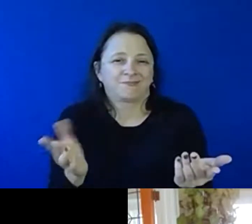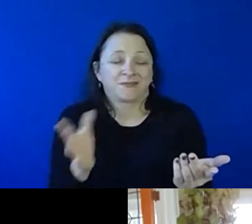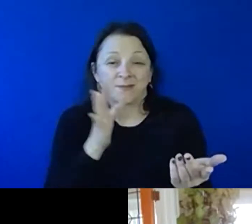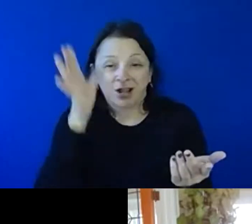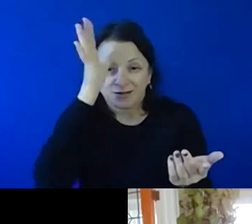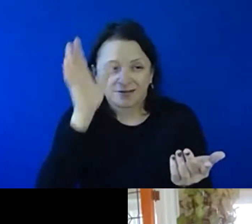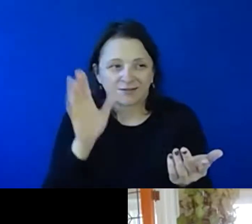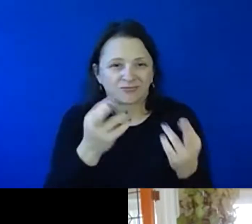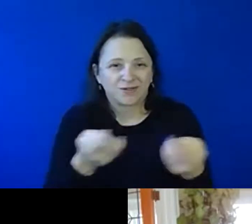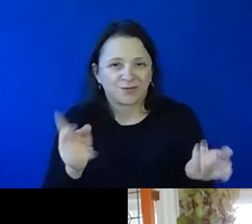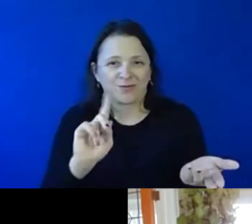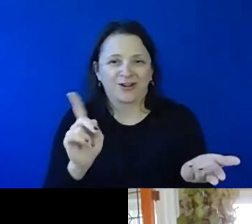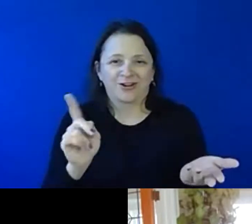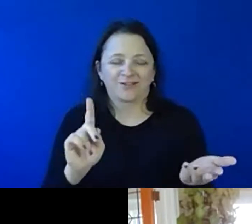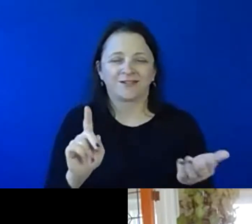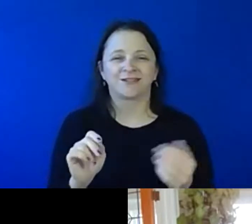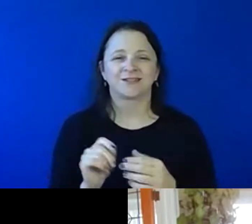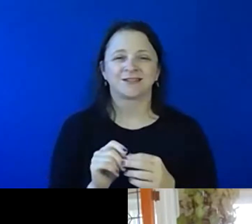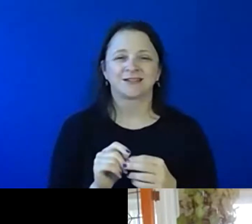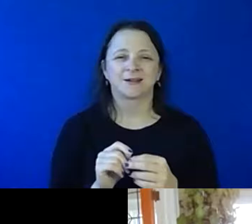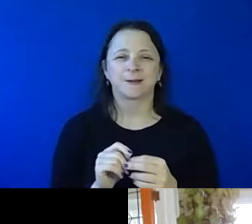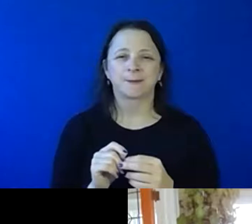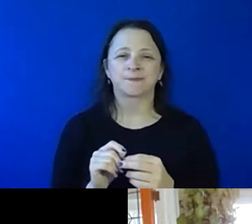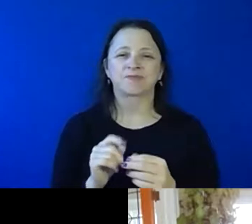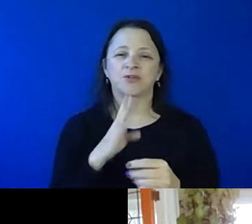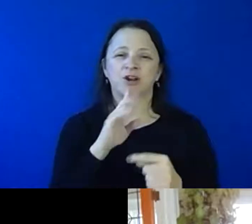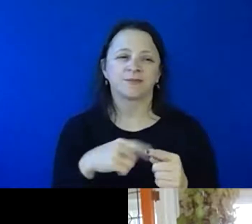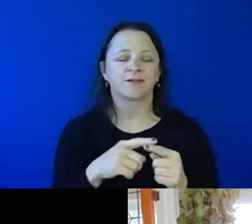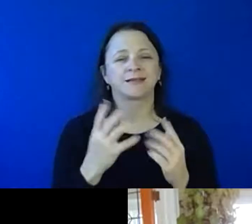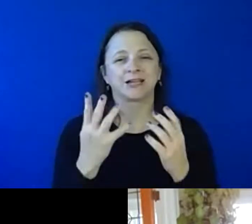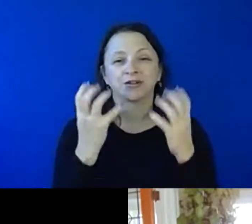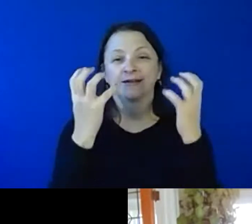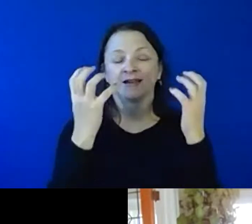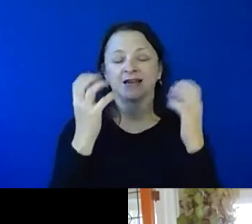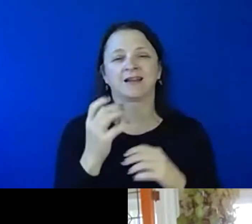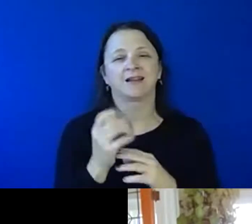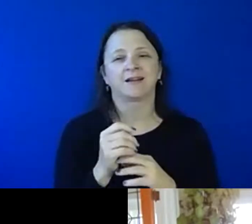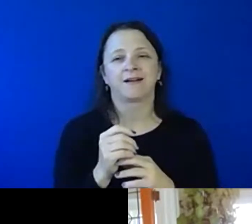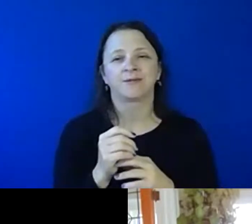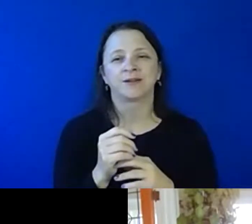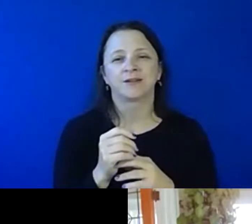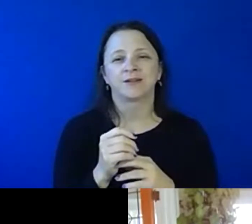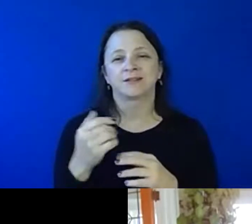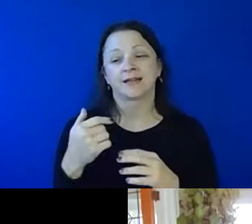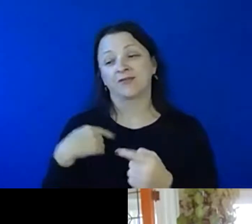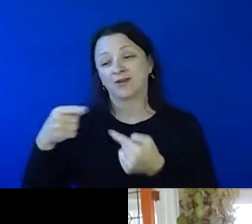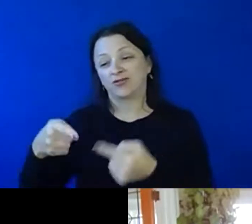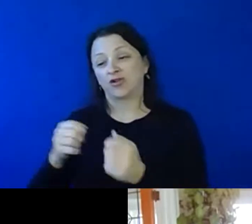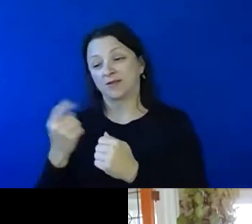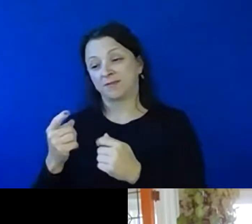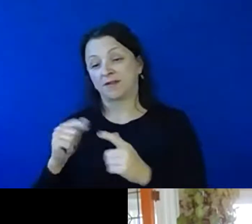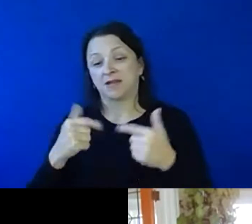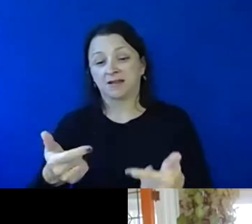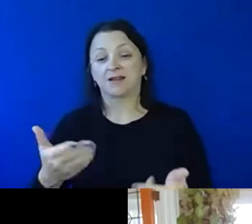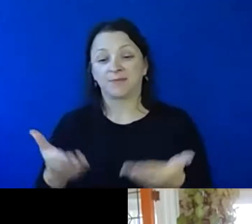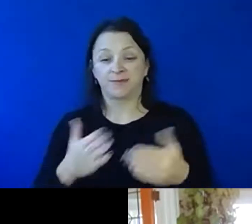parents? We talked about in our talks irritability and kind of like maybe we struggle with something, maybe it's something our kid struggles with